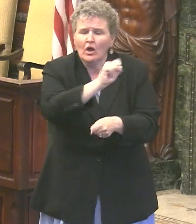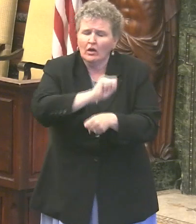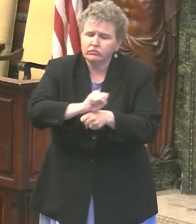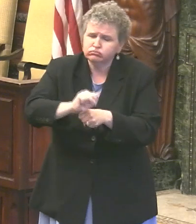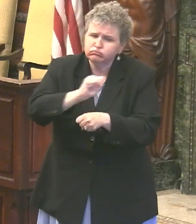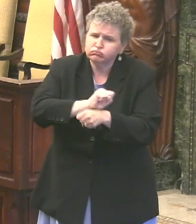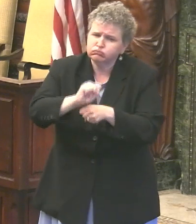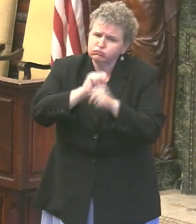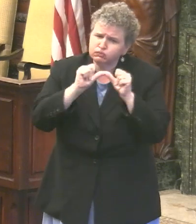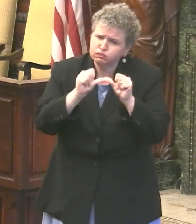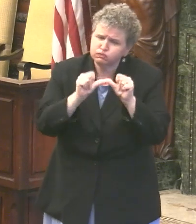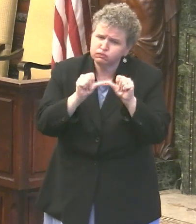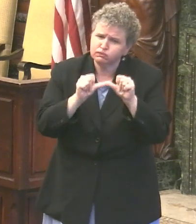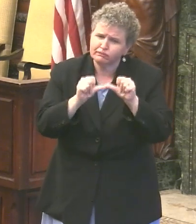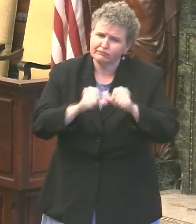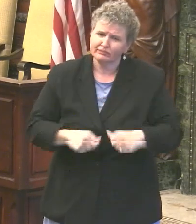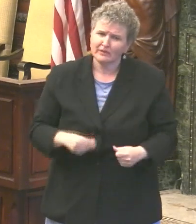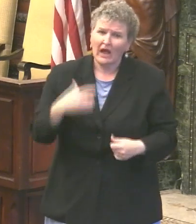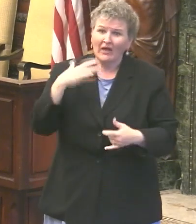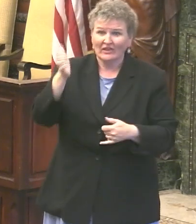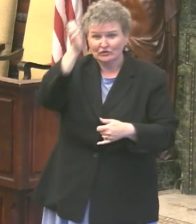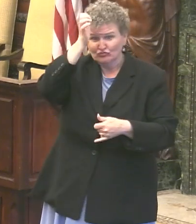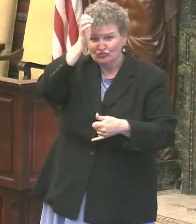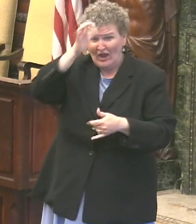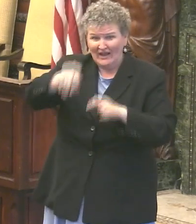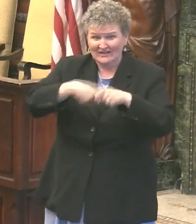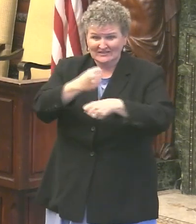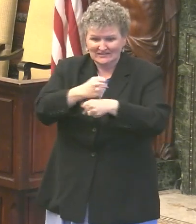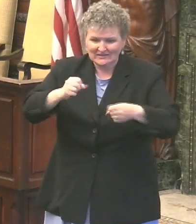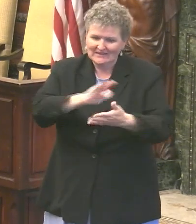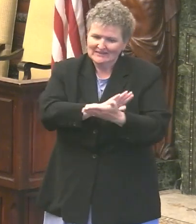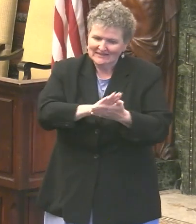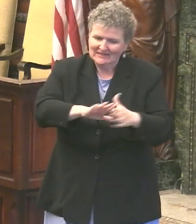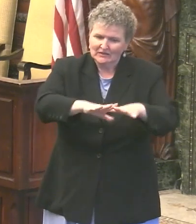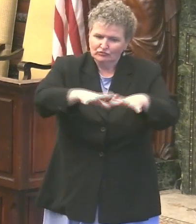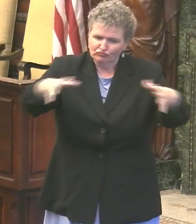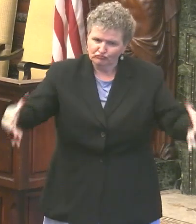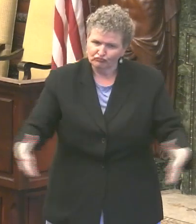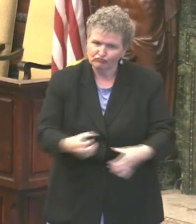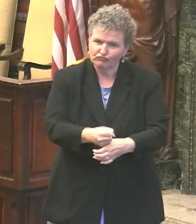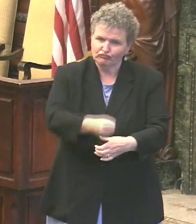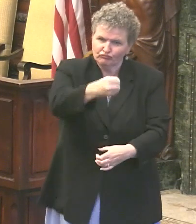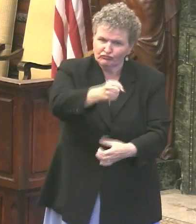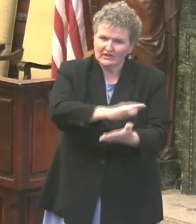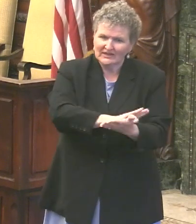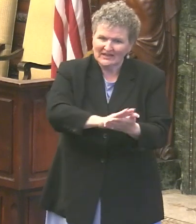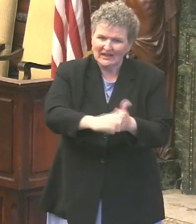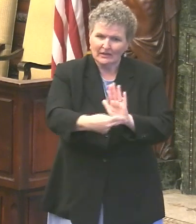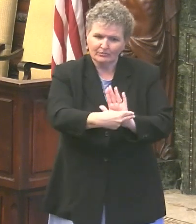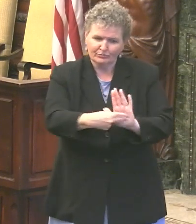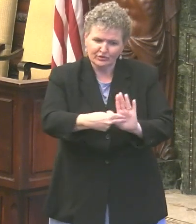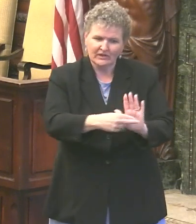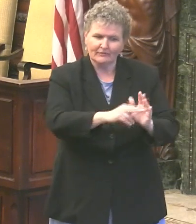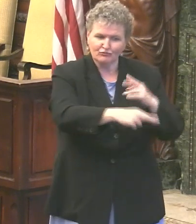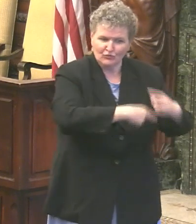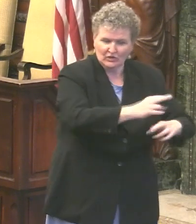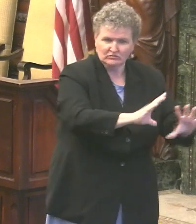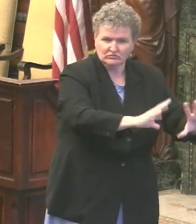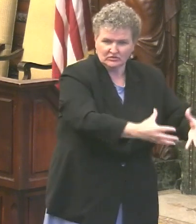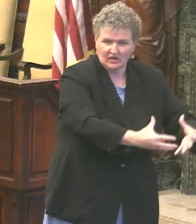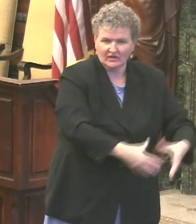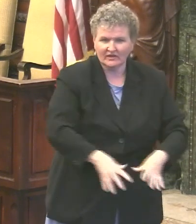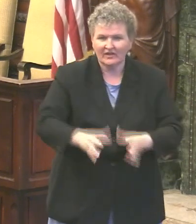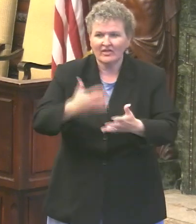also help them by tying up your trash neatly, making sure your container has a lid, and by clearly marking your recyclables. We thank everyone